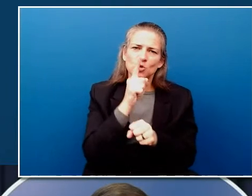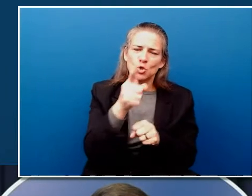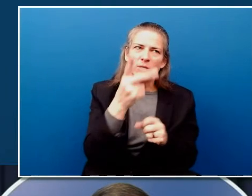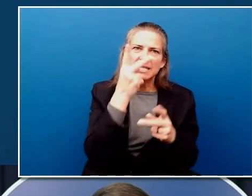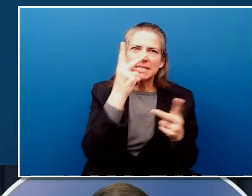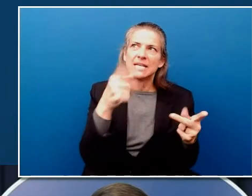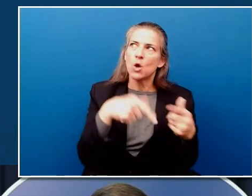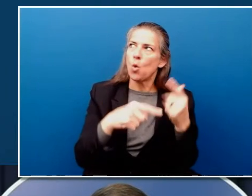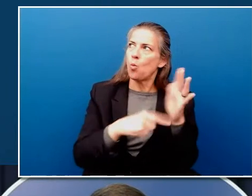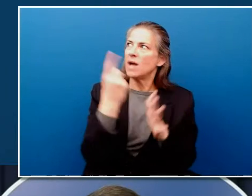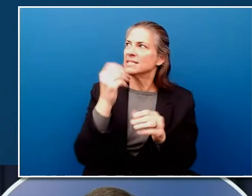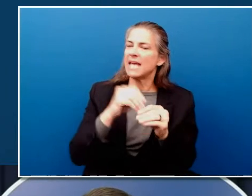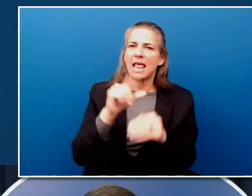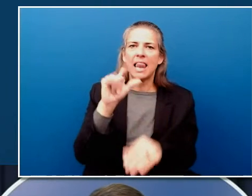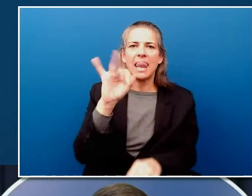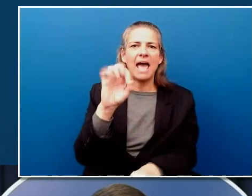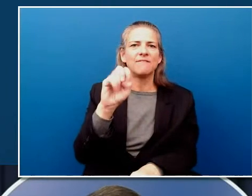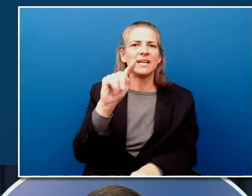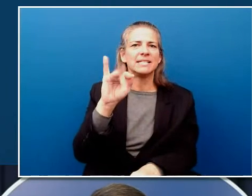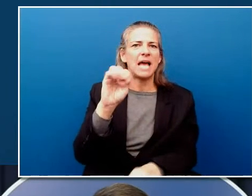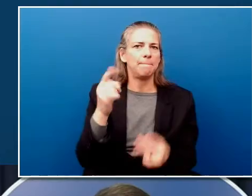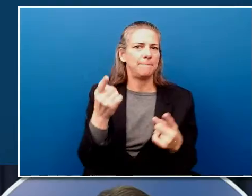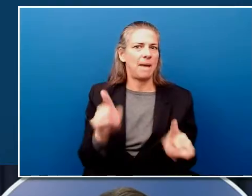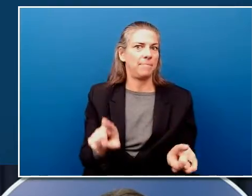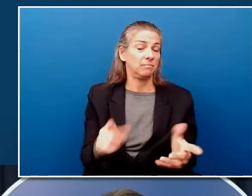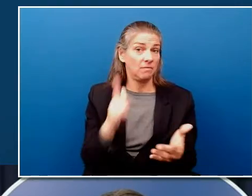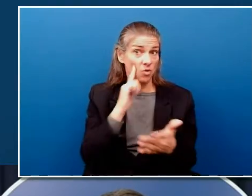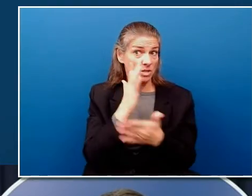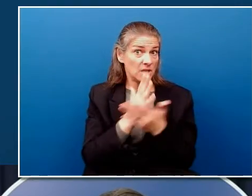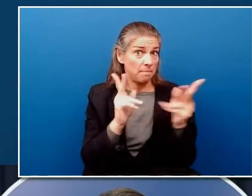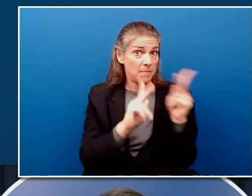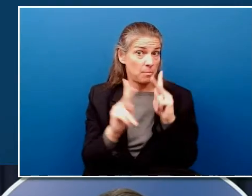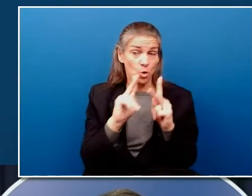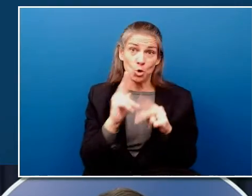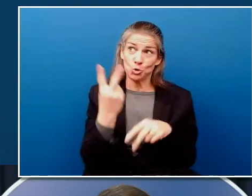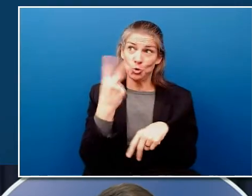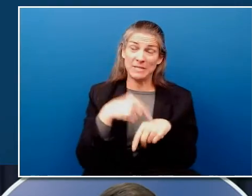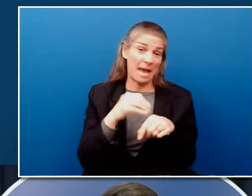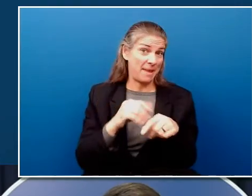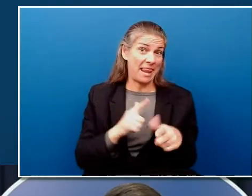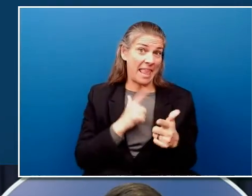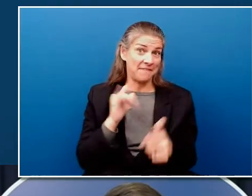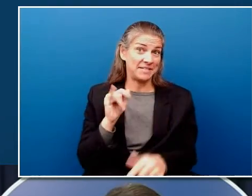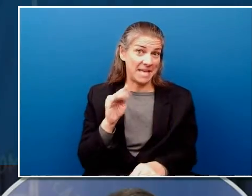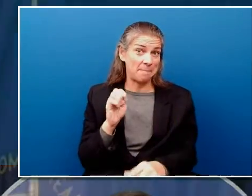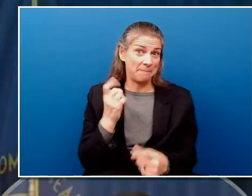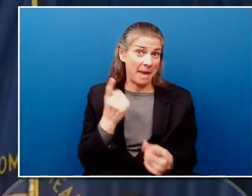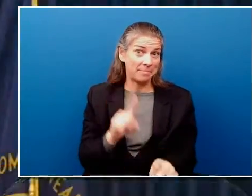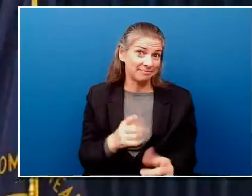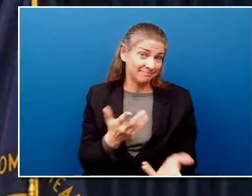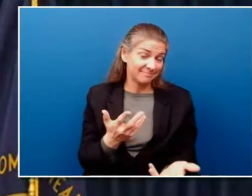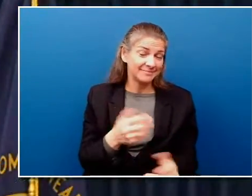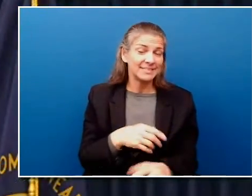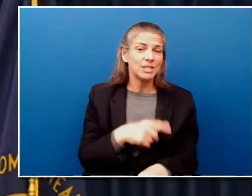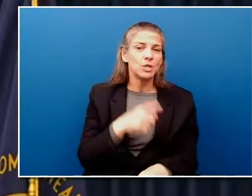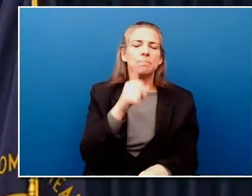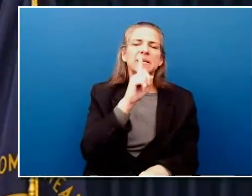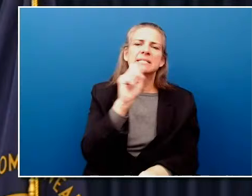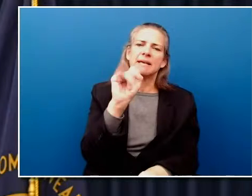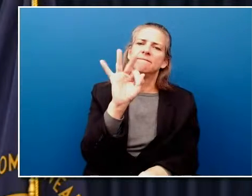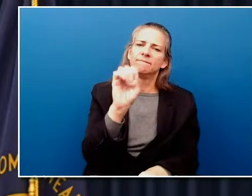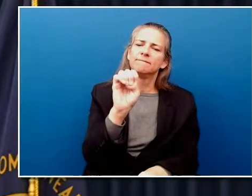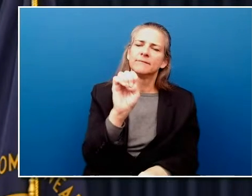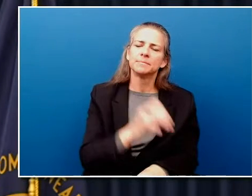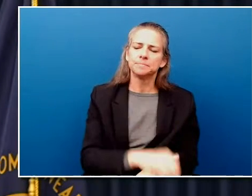in a lifetime event. For some, twice in a lifetime event, but that you do it safely. And finally,